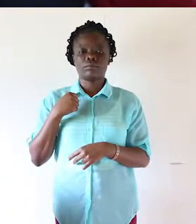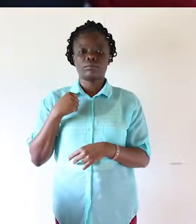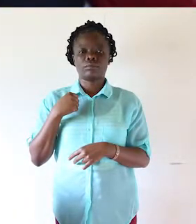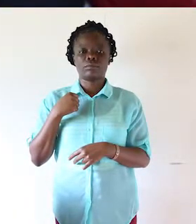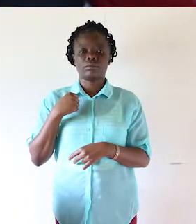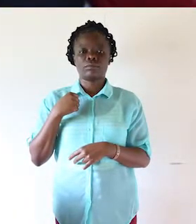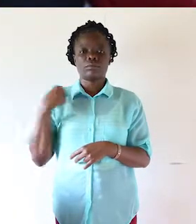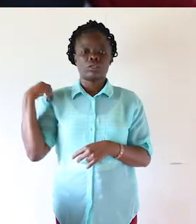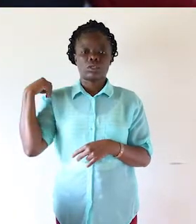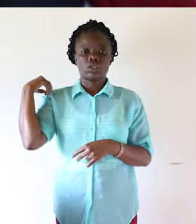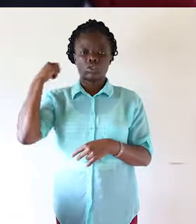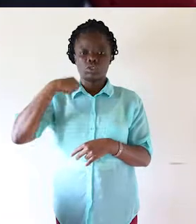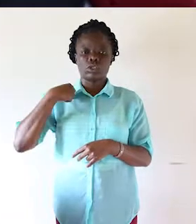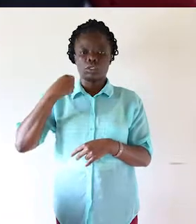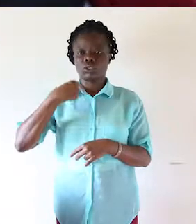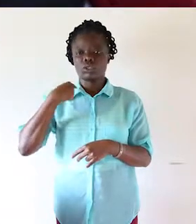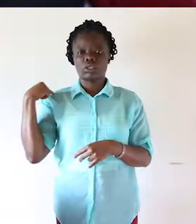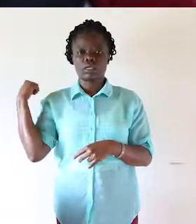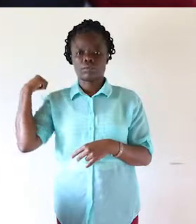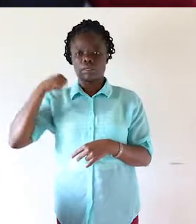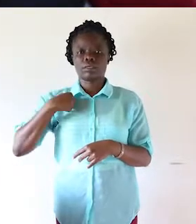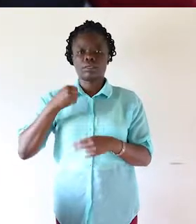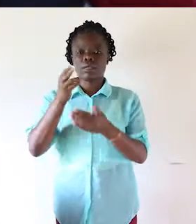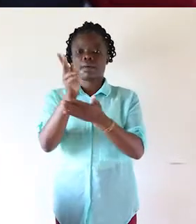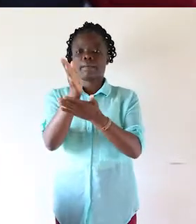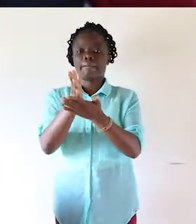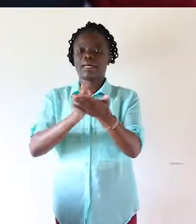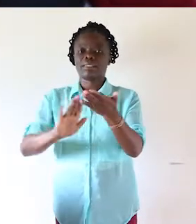shoulder bag. He's signing for me. Shoulder bag. Parts.